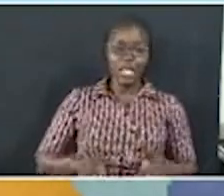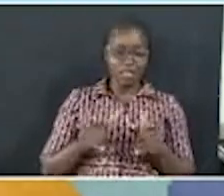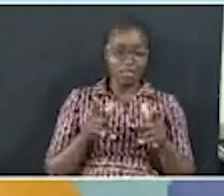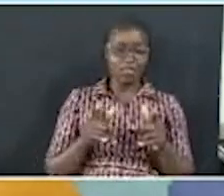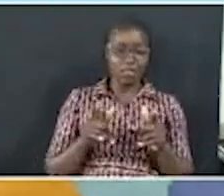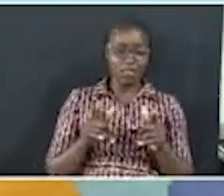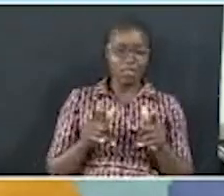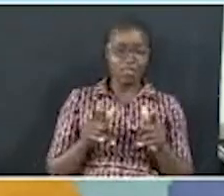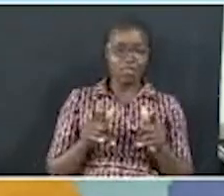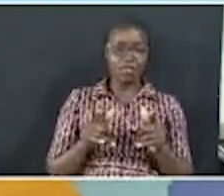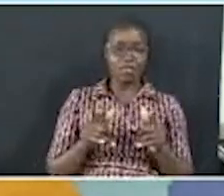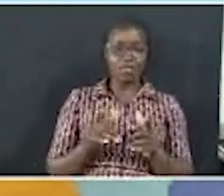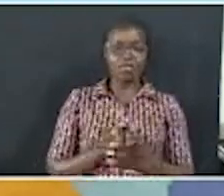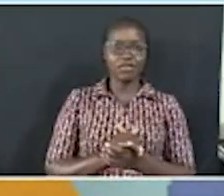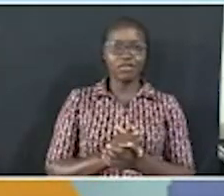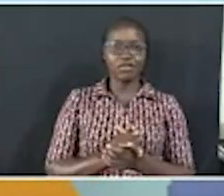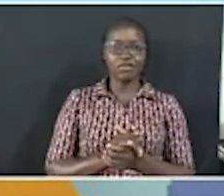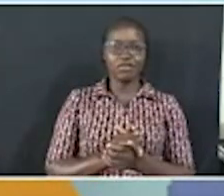way of life.